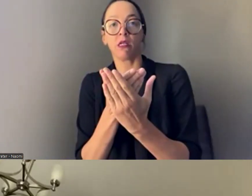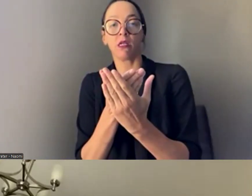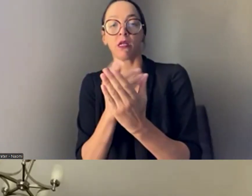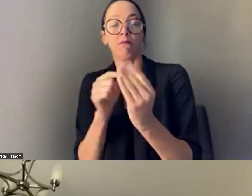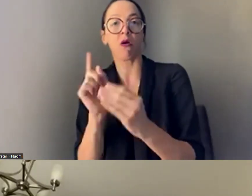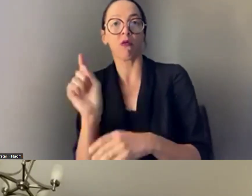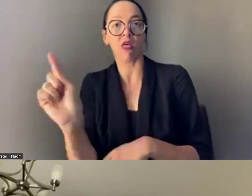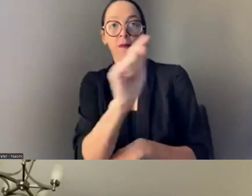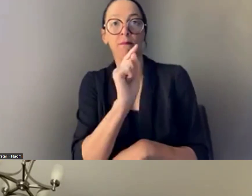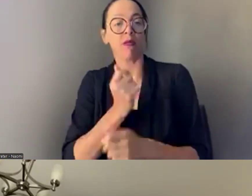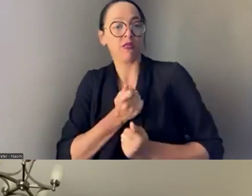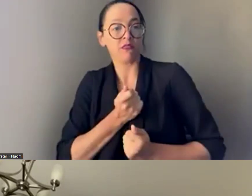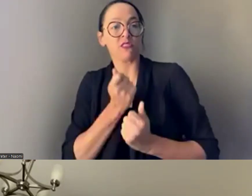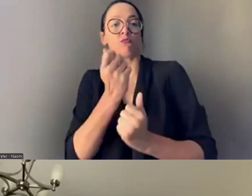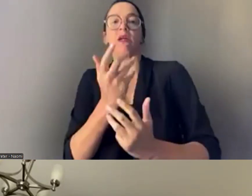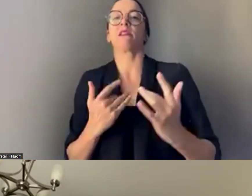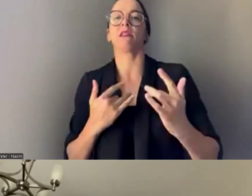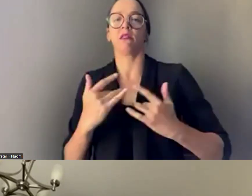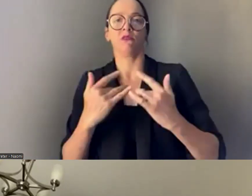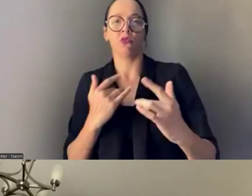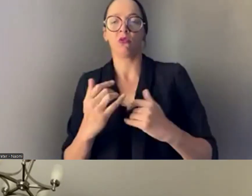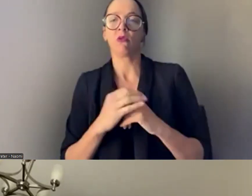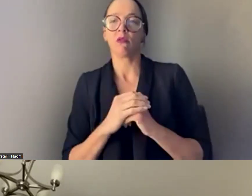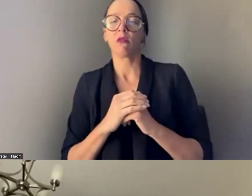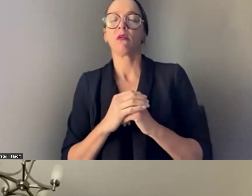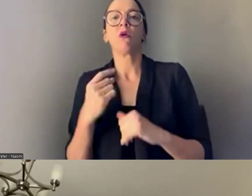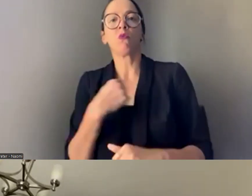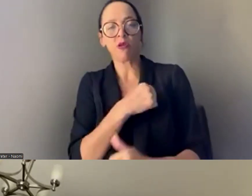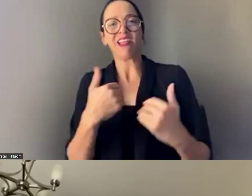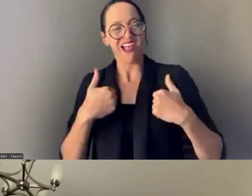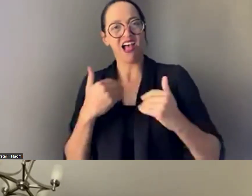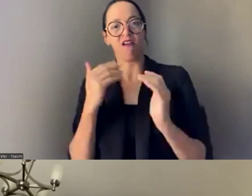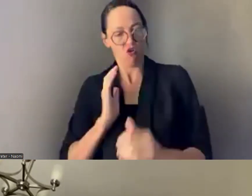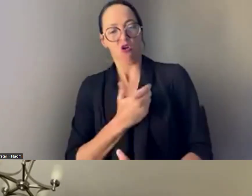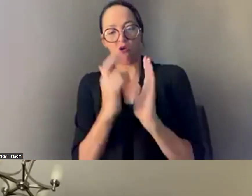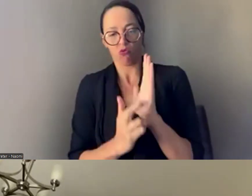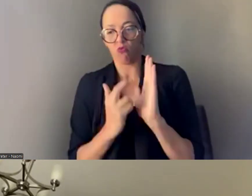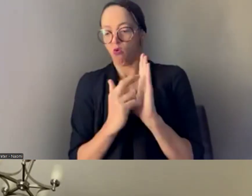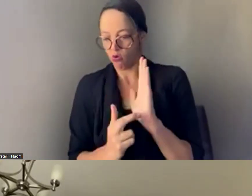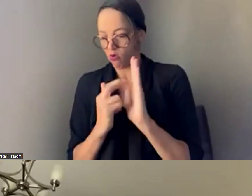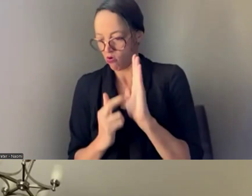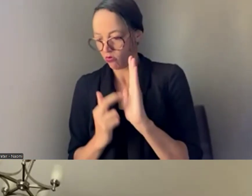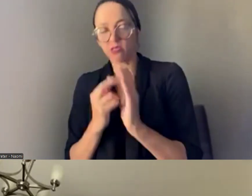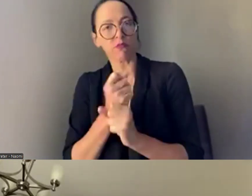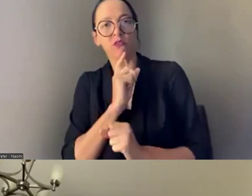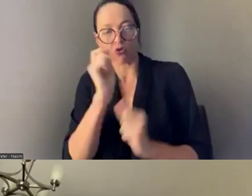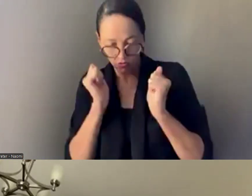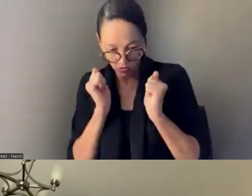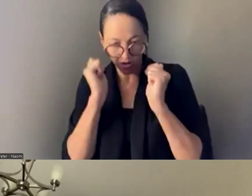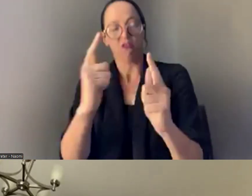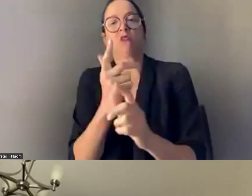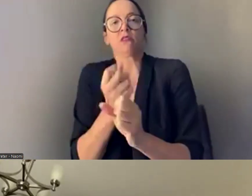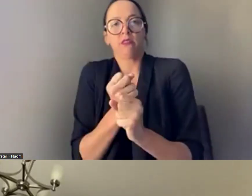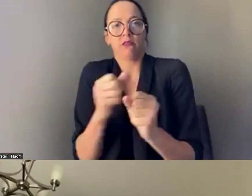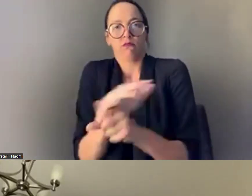issue. And again, I want to honor everyone for their work, but I want to keep us on the prize.